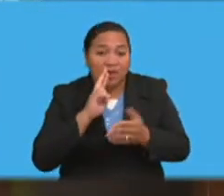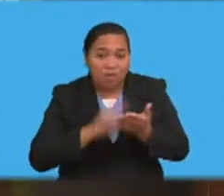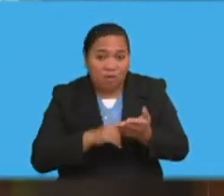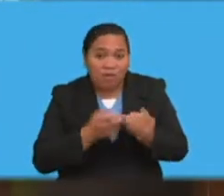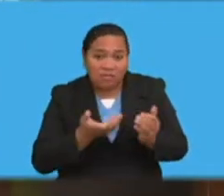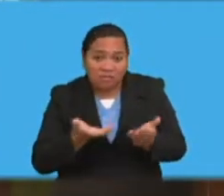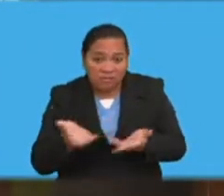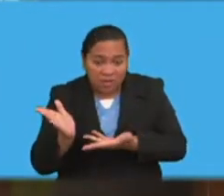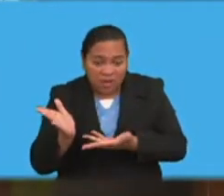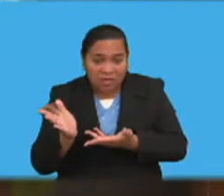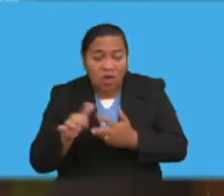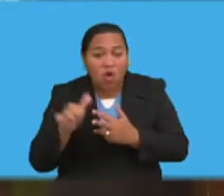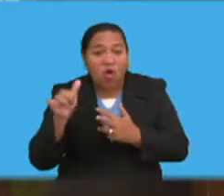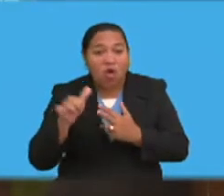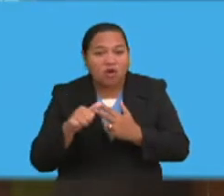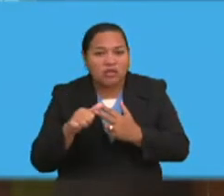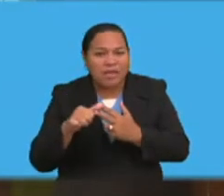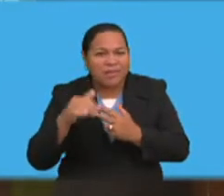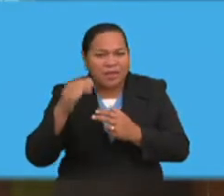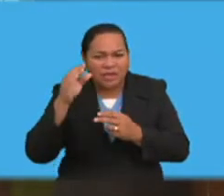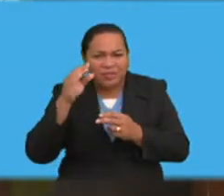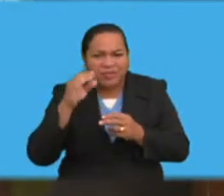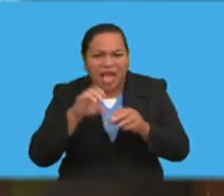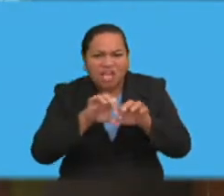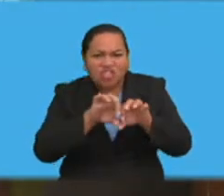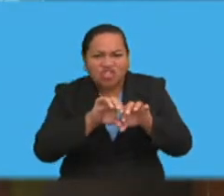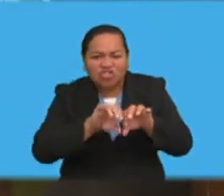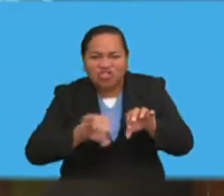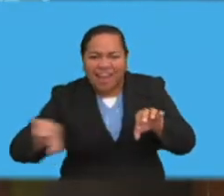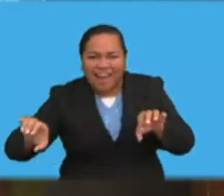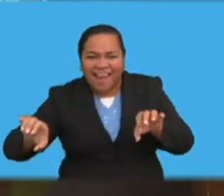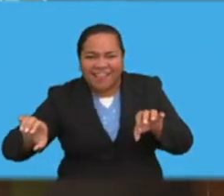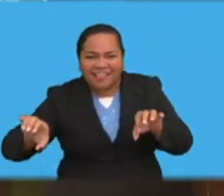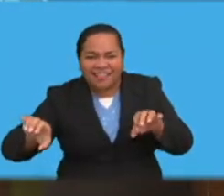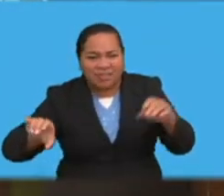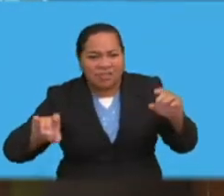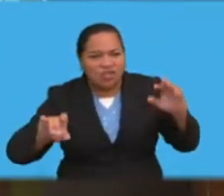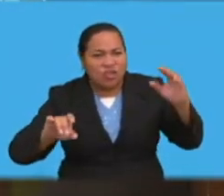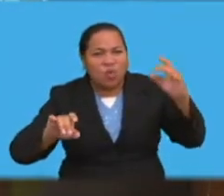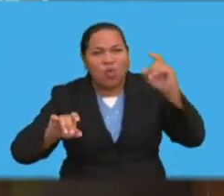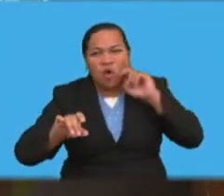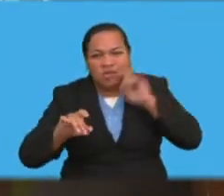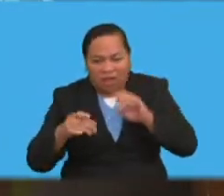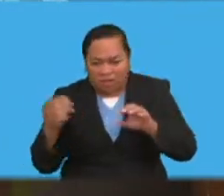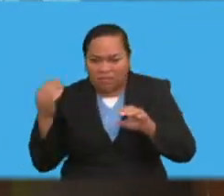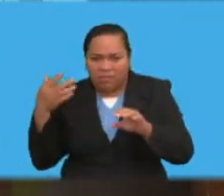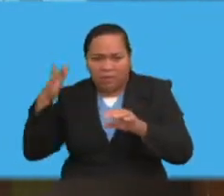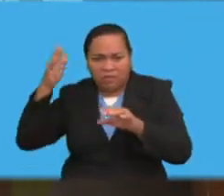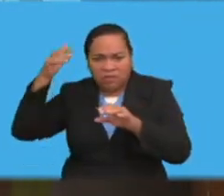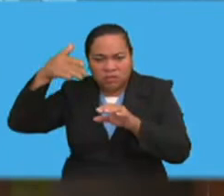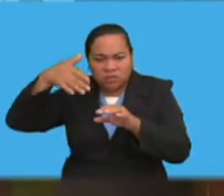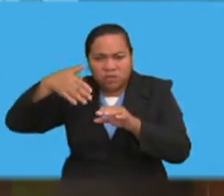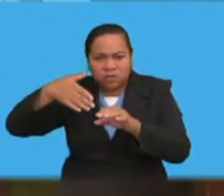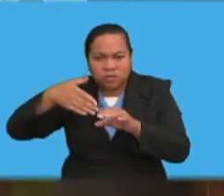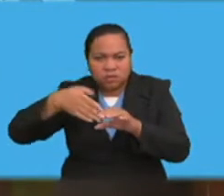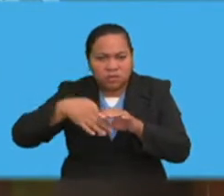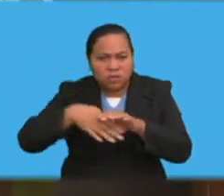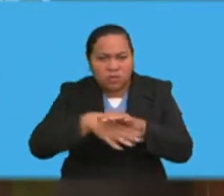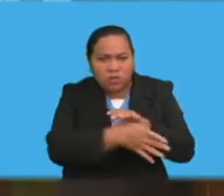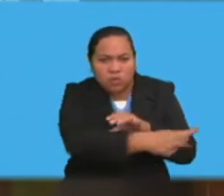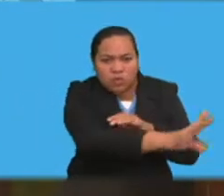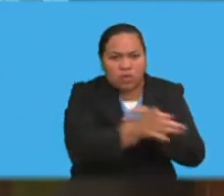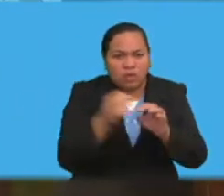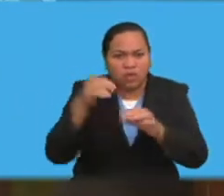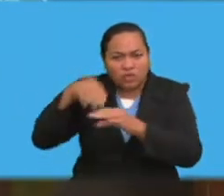or recommended for the establishment of shortcut channels, Madam Speaker. This would also allow movement of